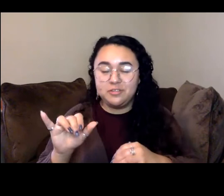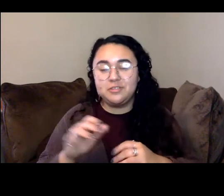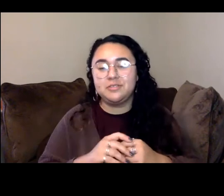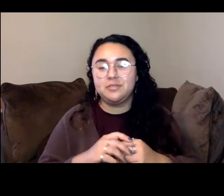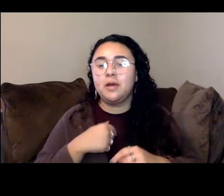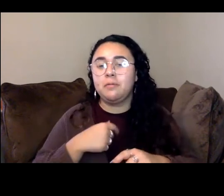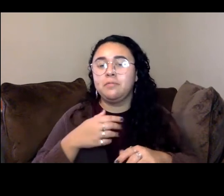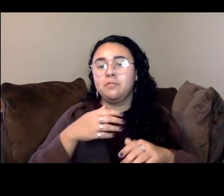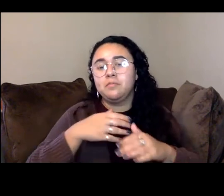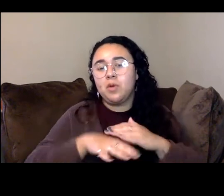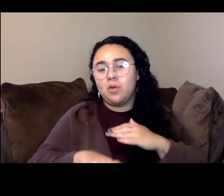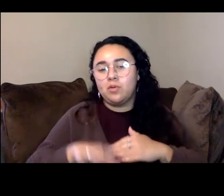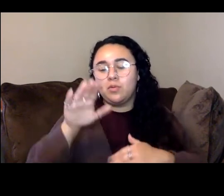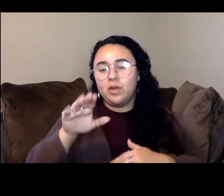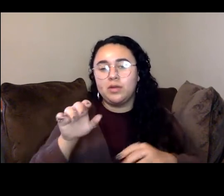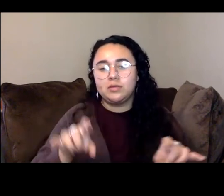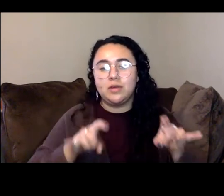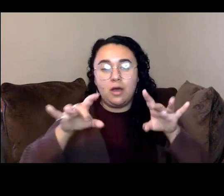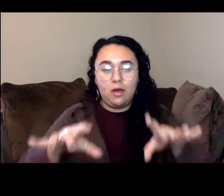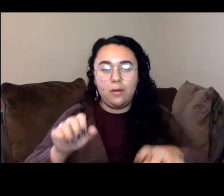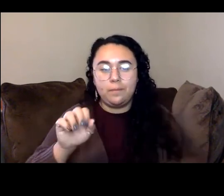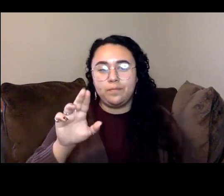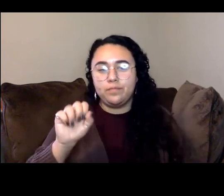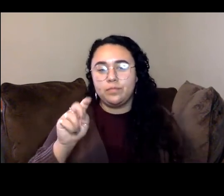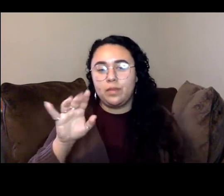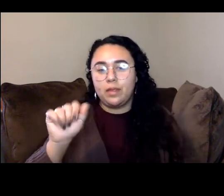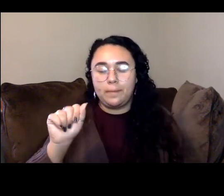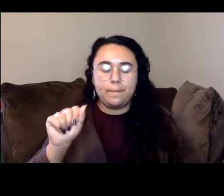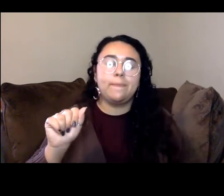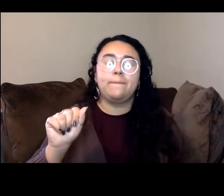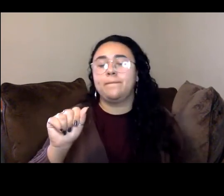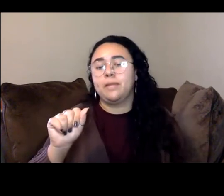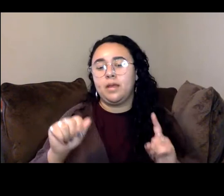felt more at home as I do in SJP and in LA.